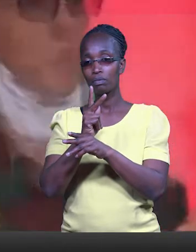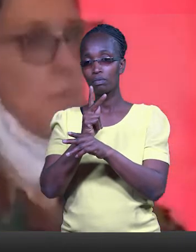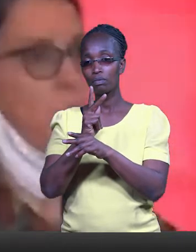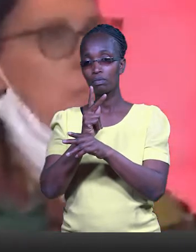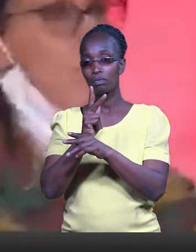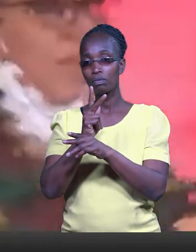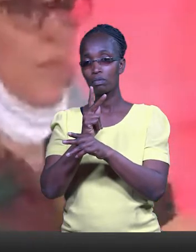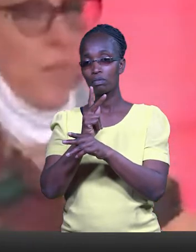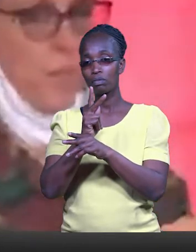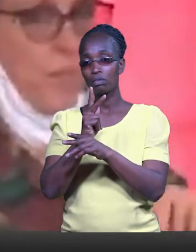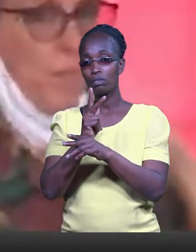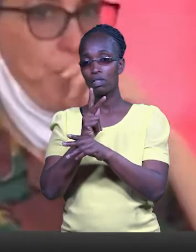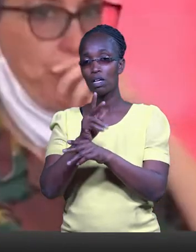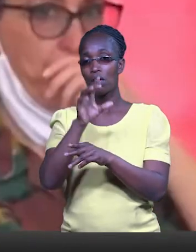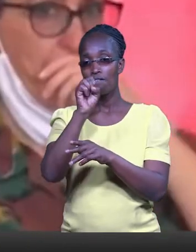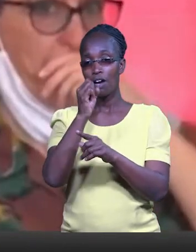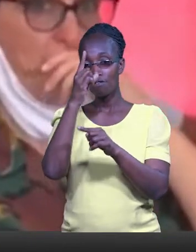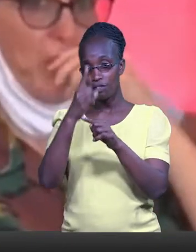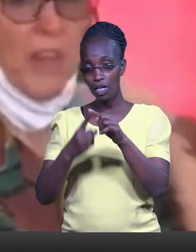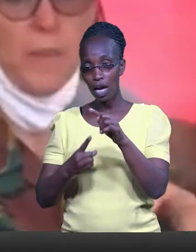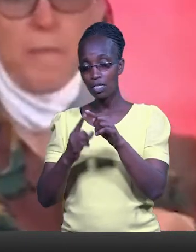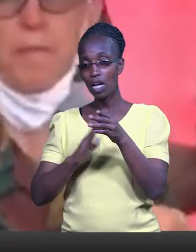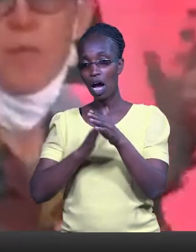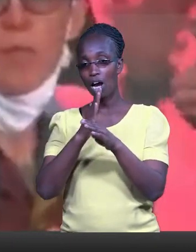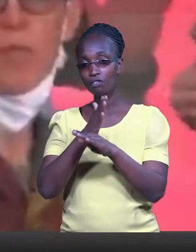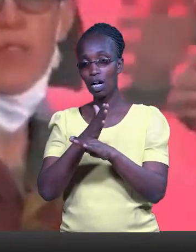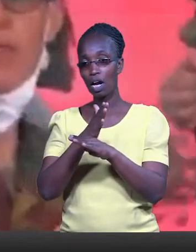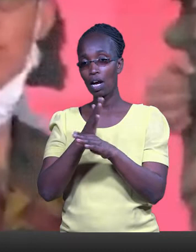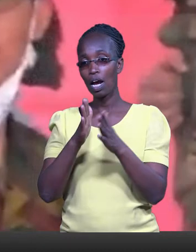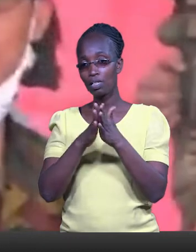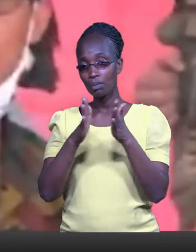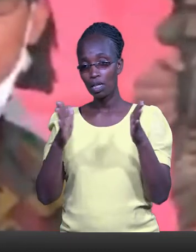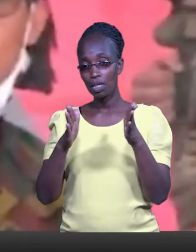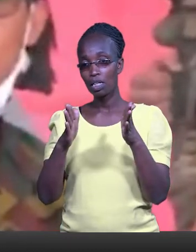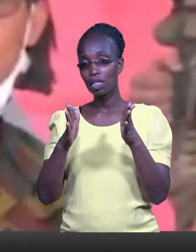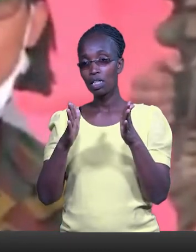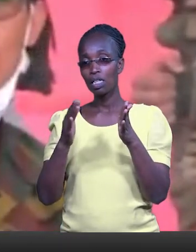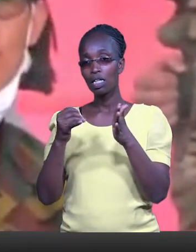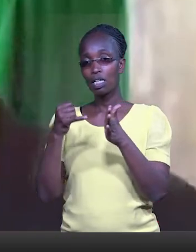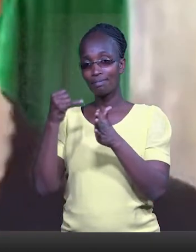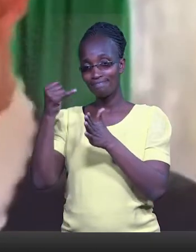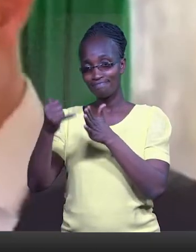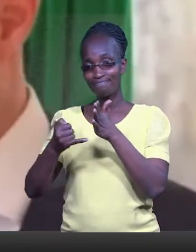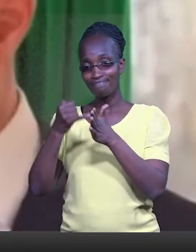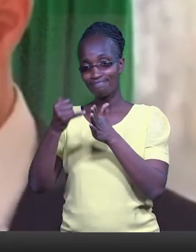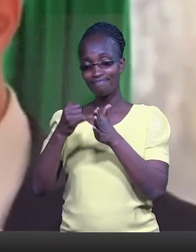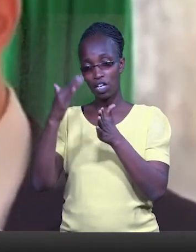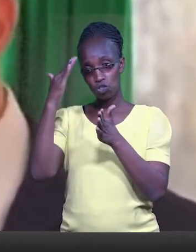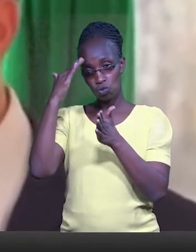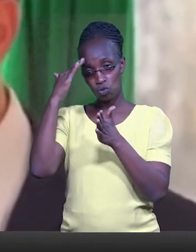operations. Very early, only 5 years after its founding, the leadership recognized